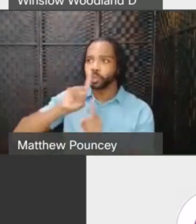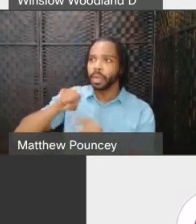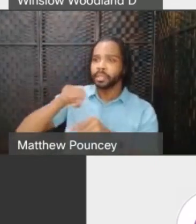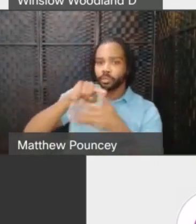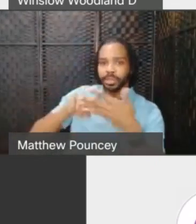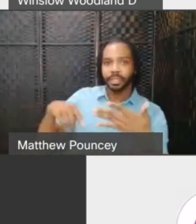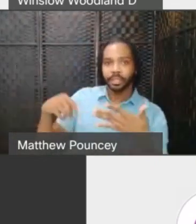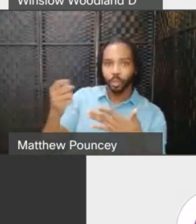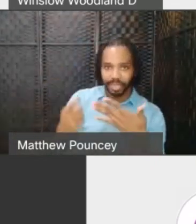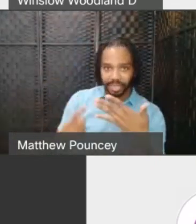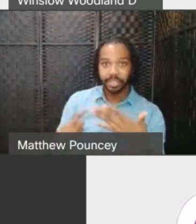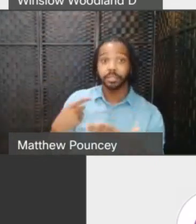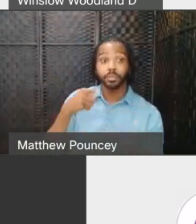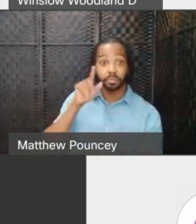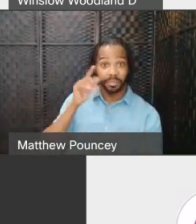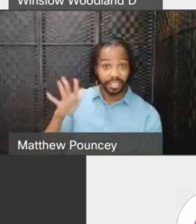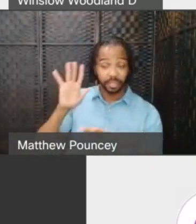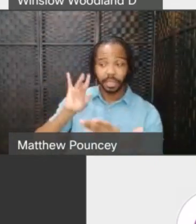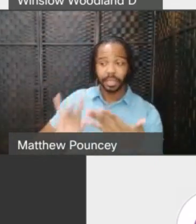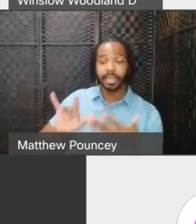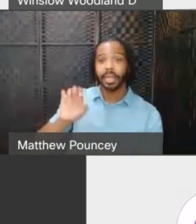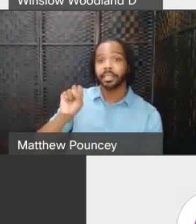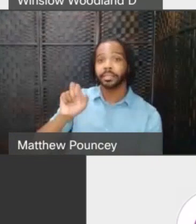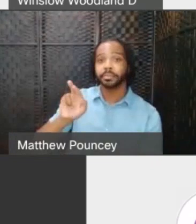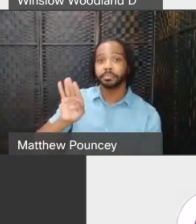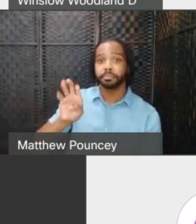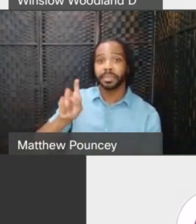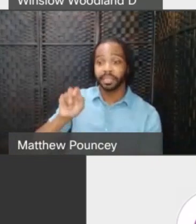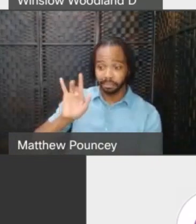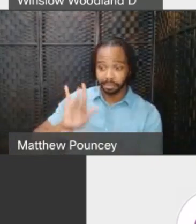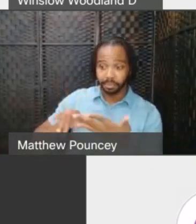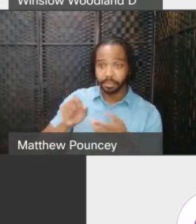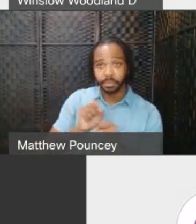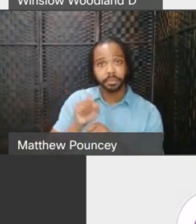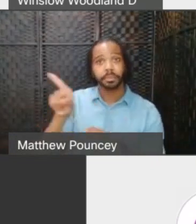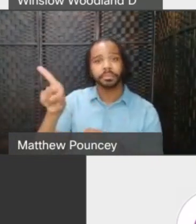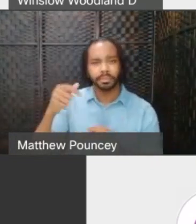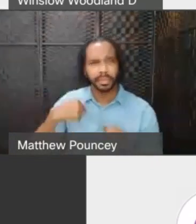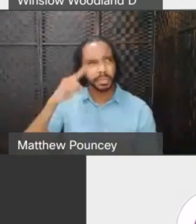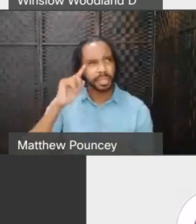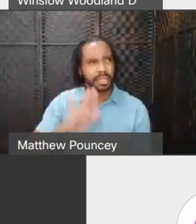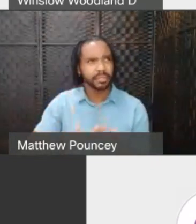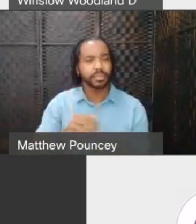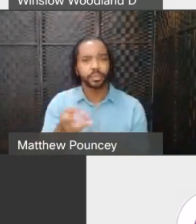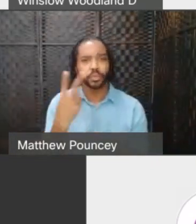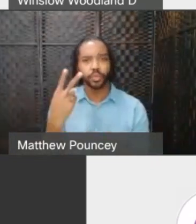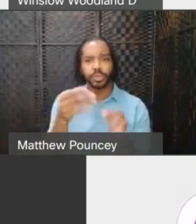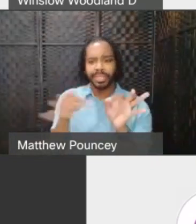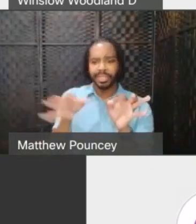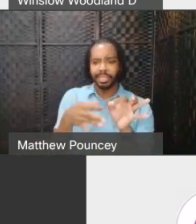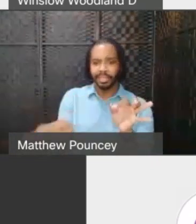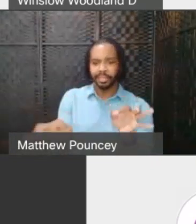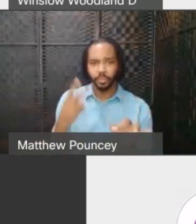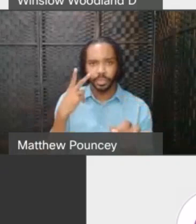and clicked submit. Once they clicked submit, there was, I believe it's 2 sentences that are